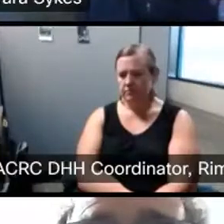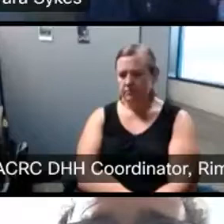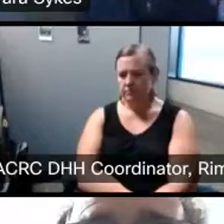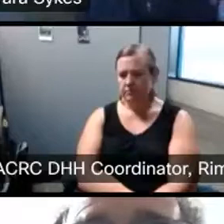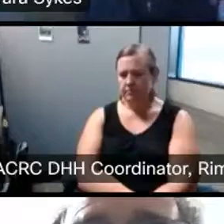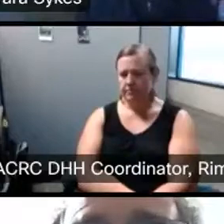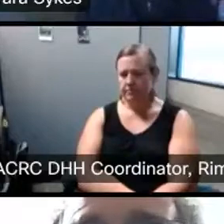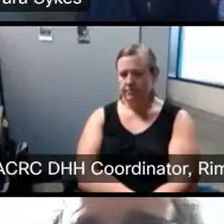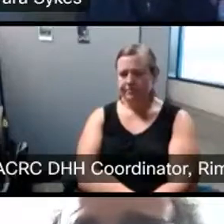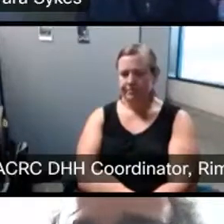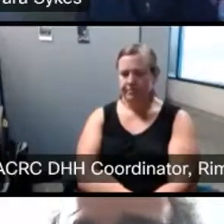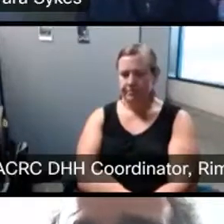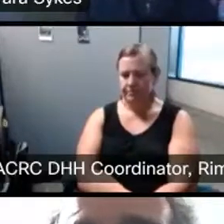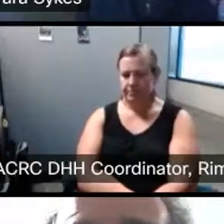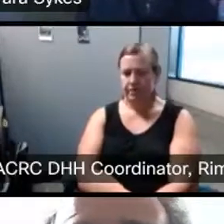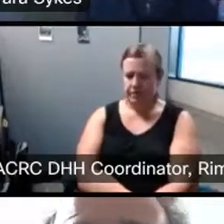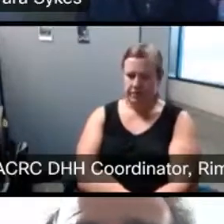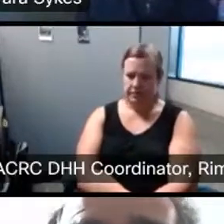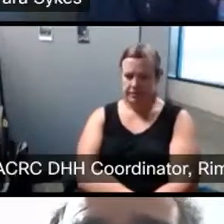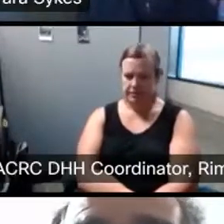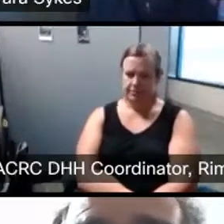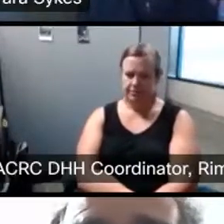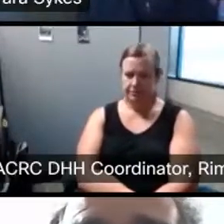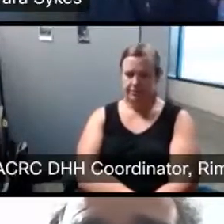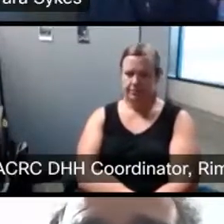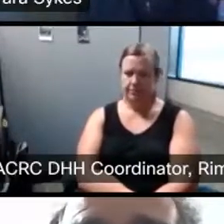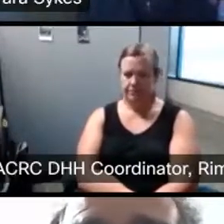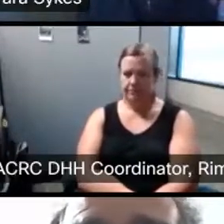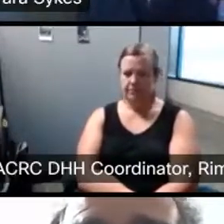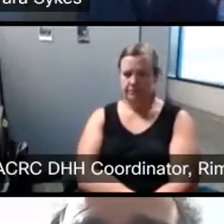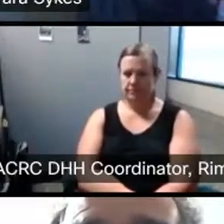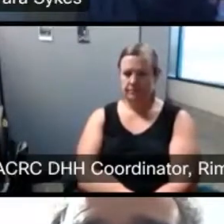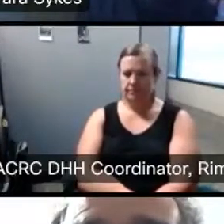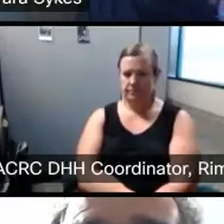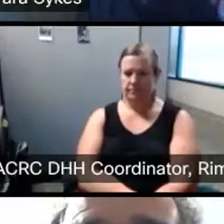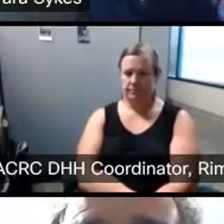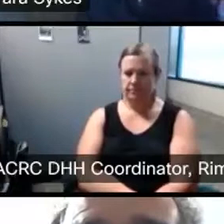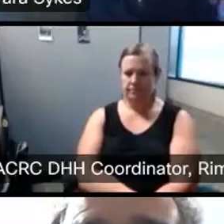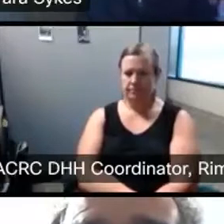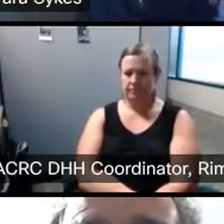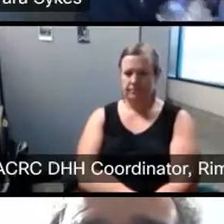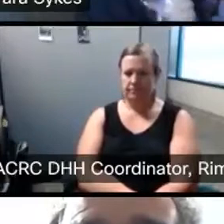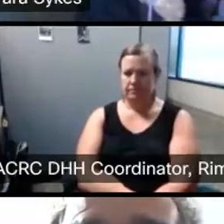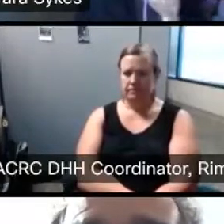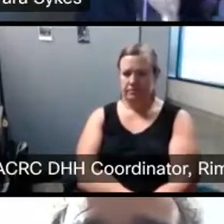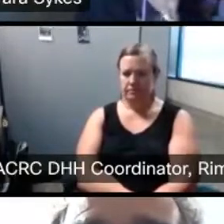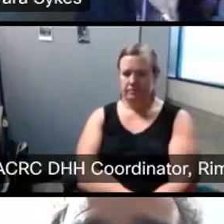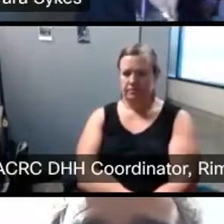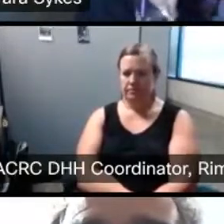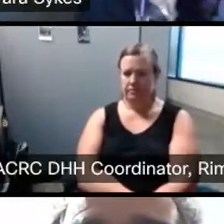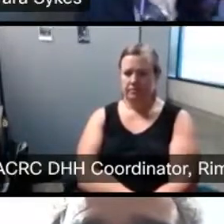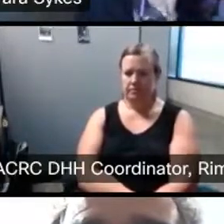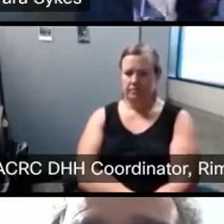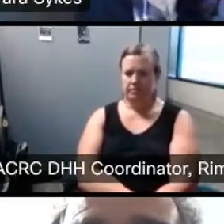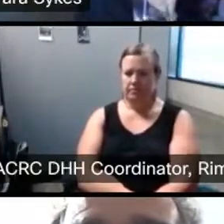All right. And we really appreciate you guys all joining us on this Friday. I hope you all have a very nice weekend.